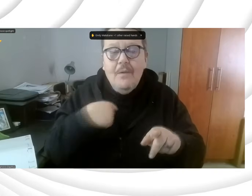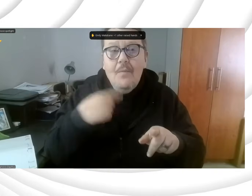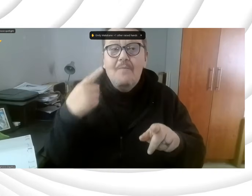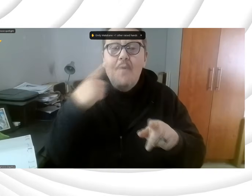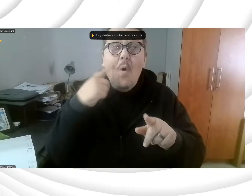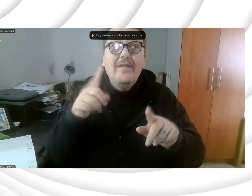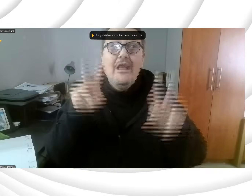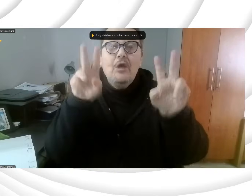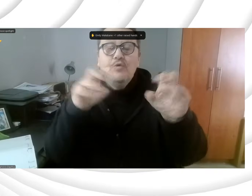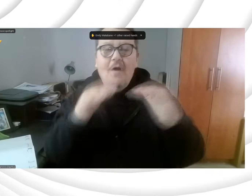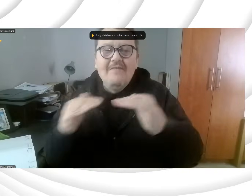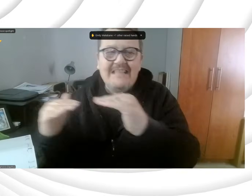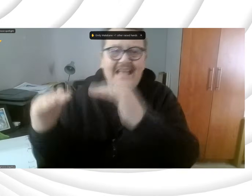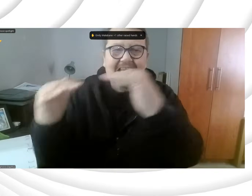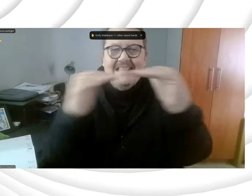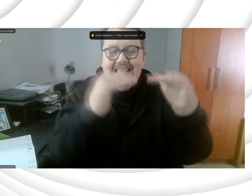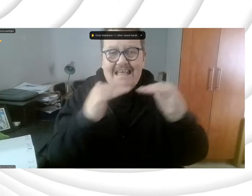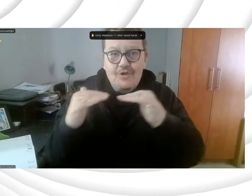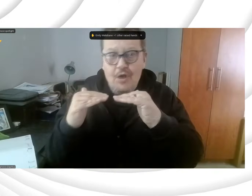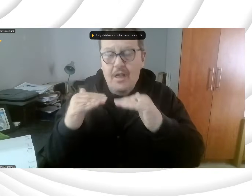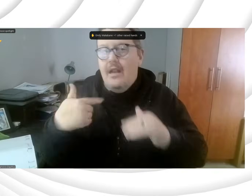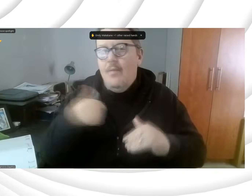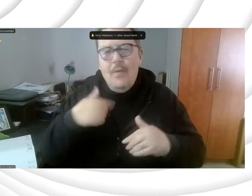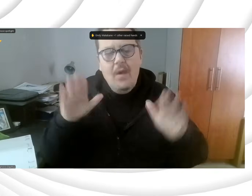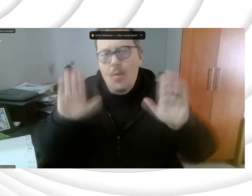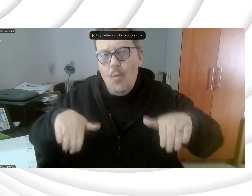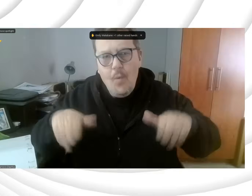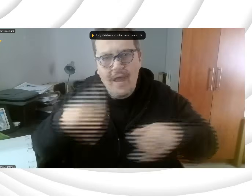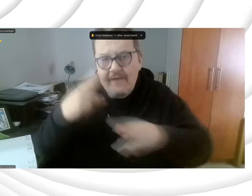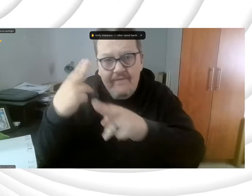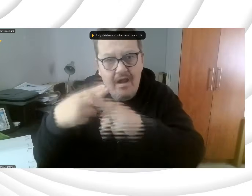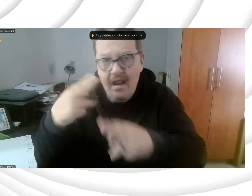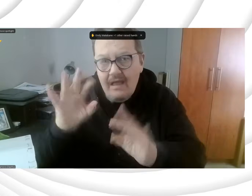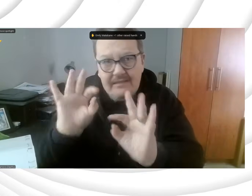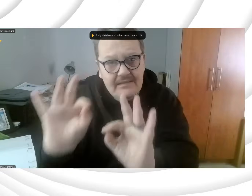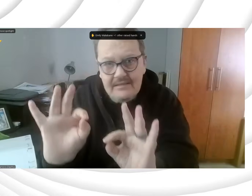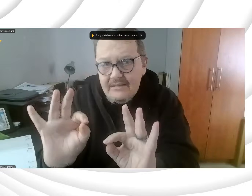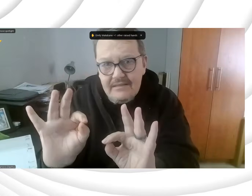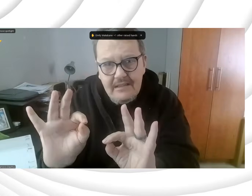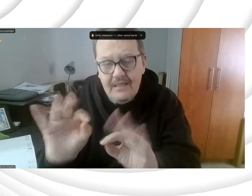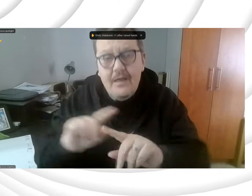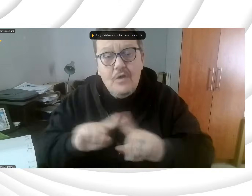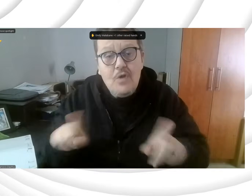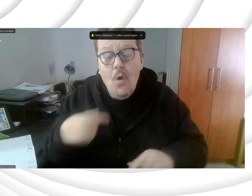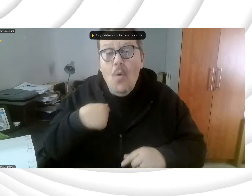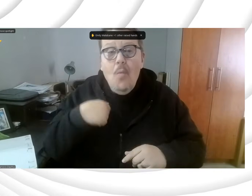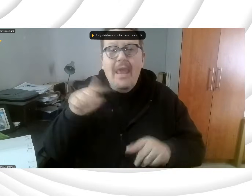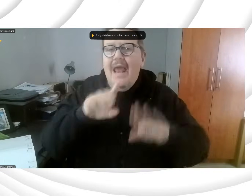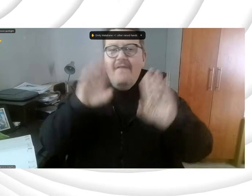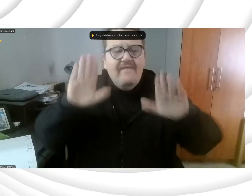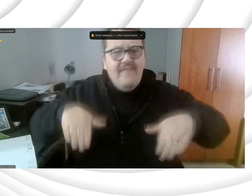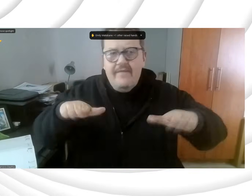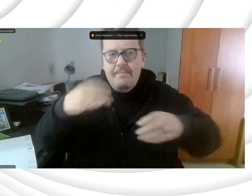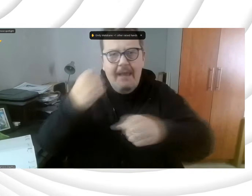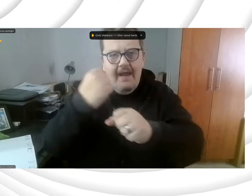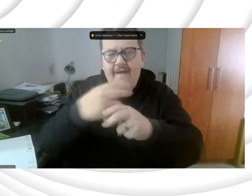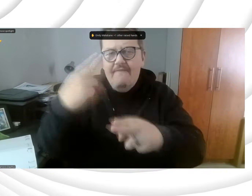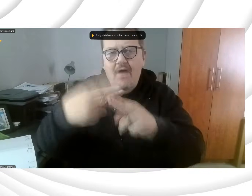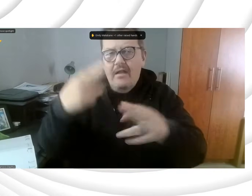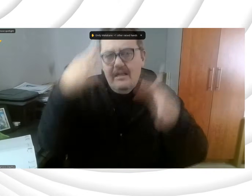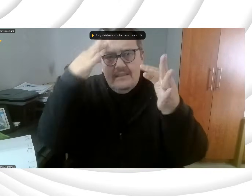I've got 2 points I'd like to raise. But towards the issue of standardization, we have not yet finalized